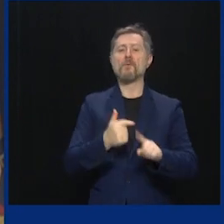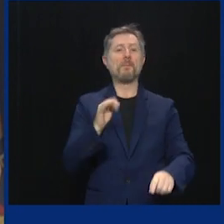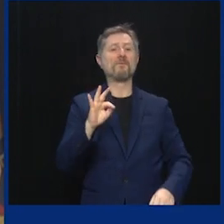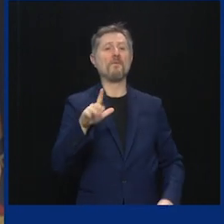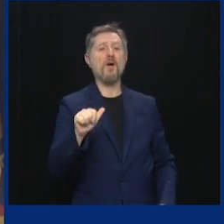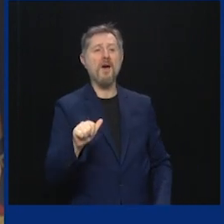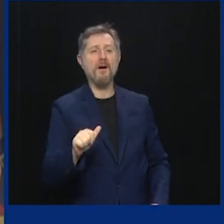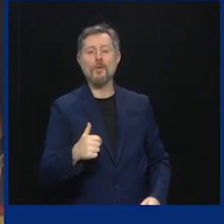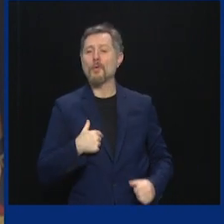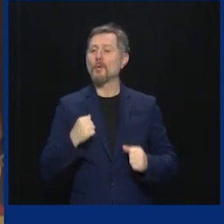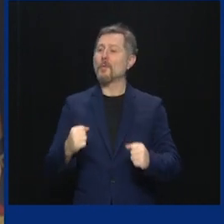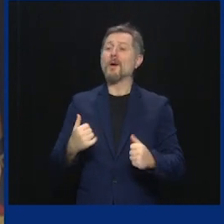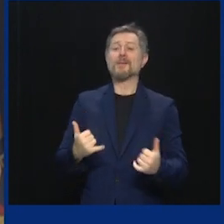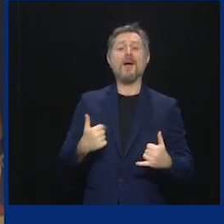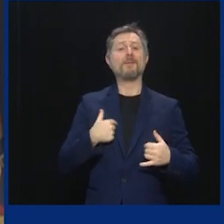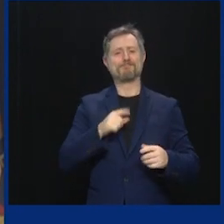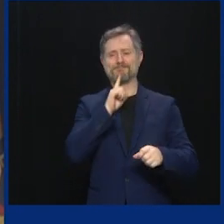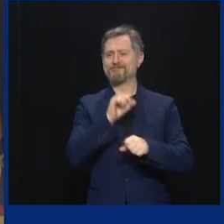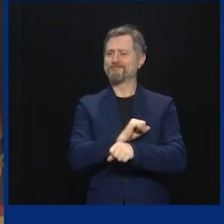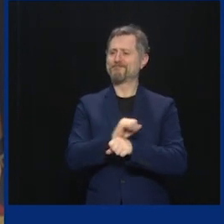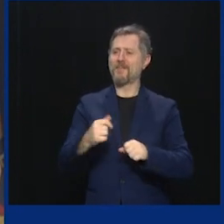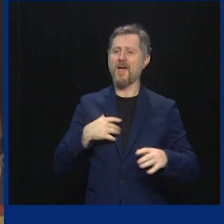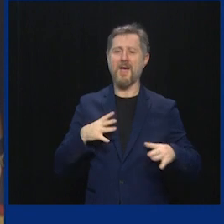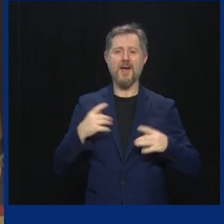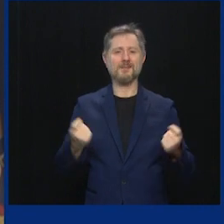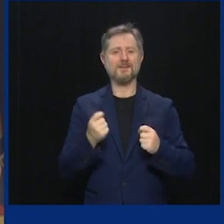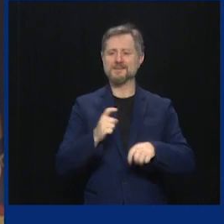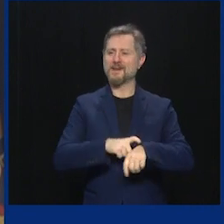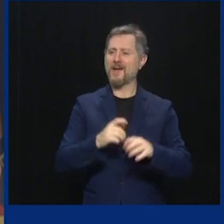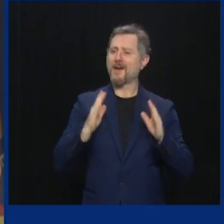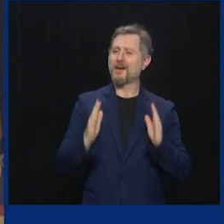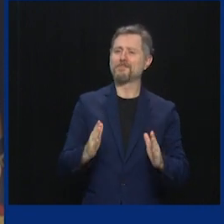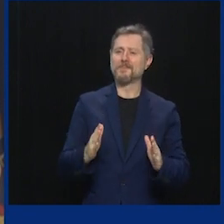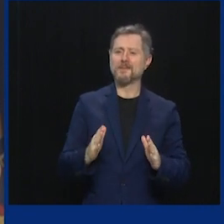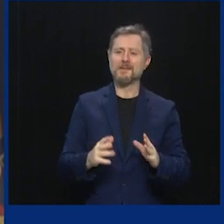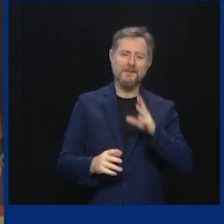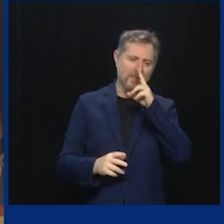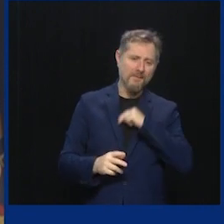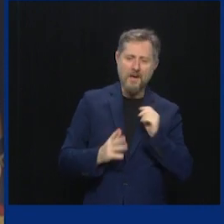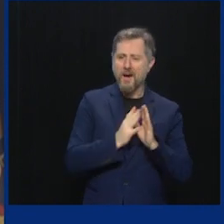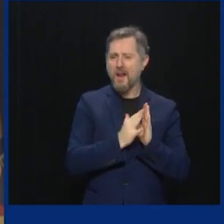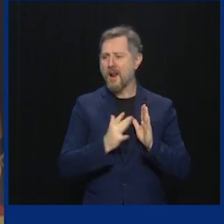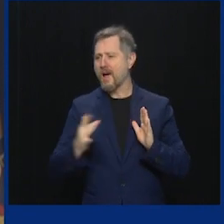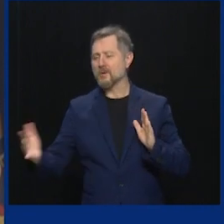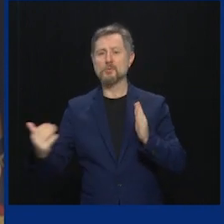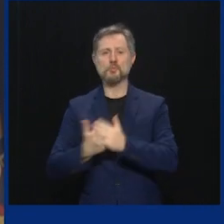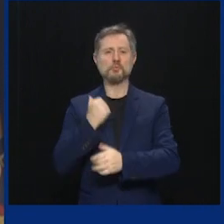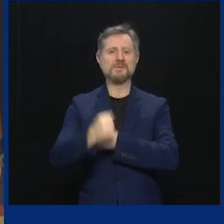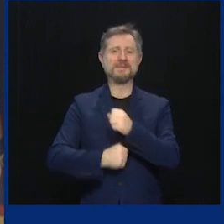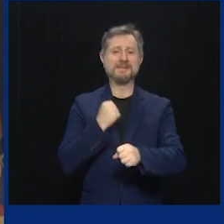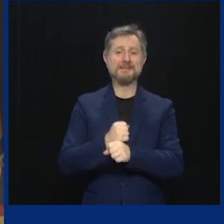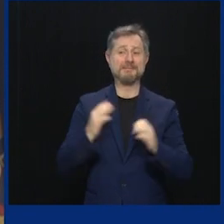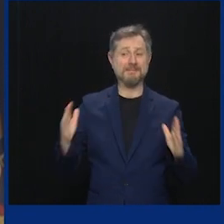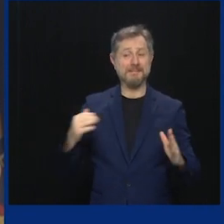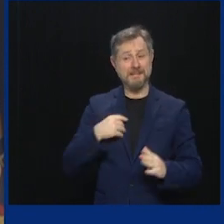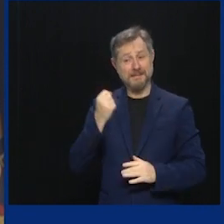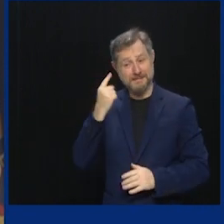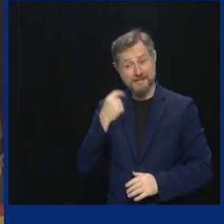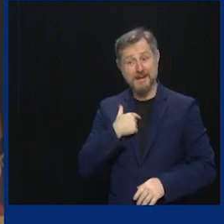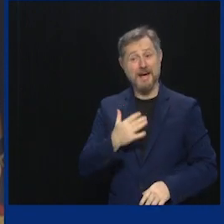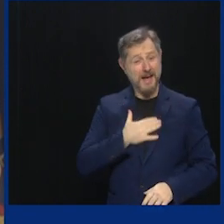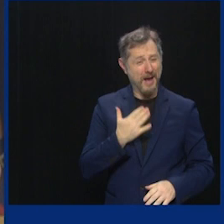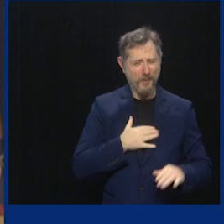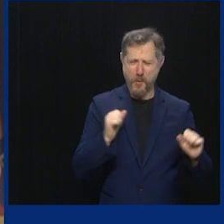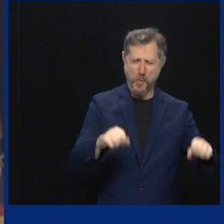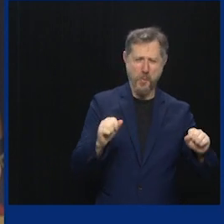begun the holiday season. We know what that looks like. It's an exciting time. It's a happy time. But it's a time of caution for us right now.